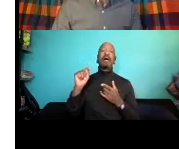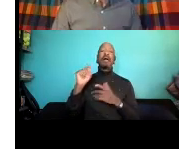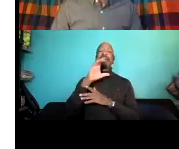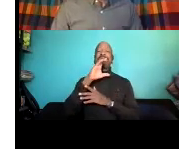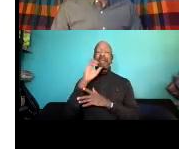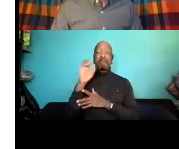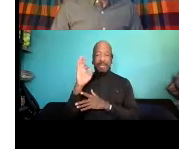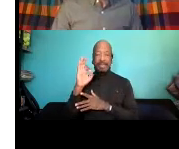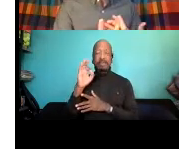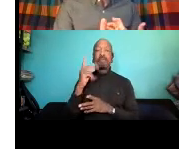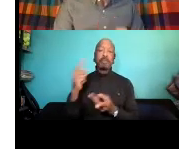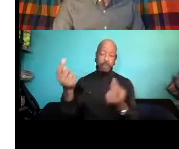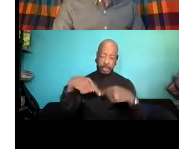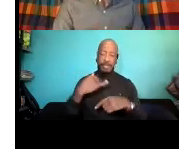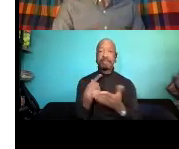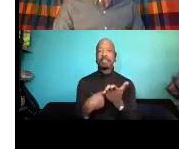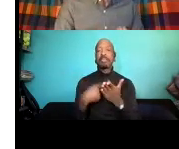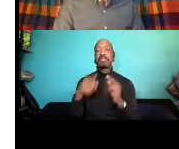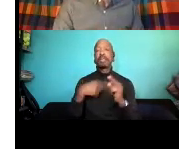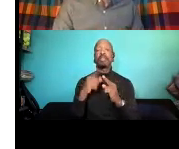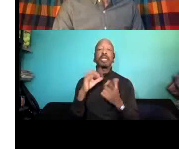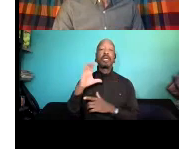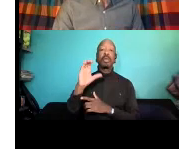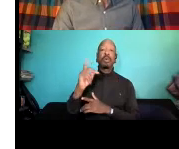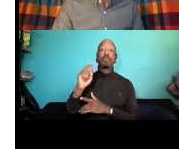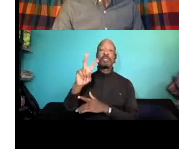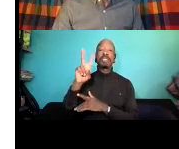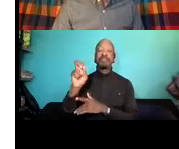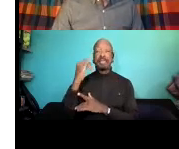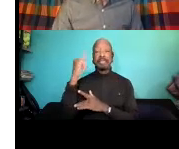have discussions about their cooperative ideas and how to navigate the law.